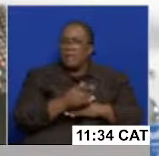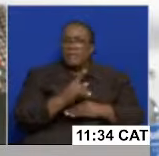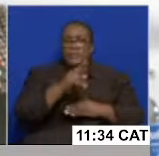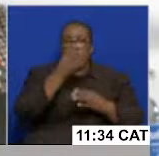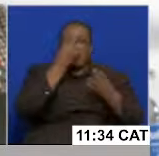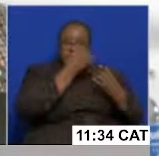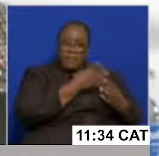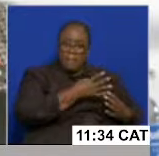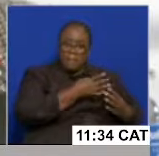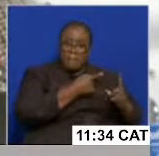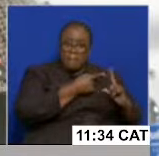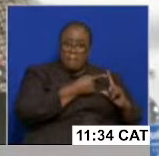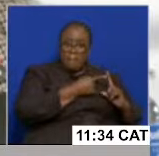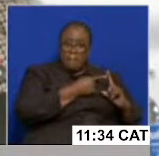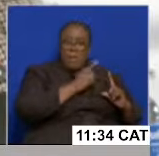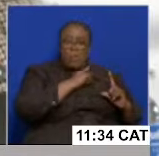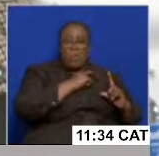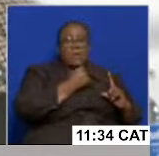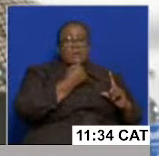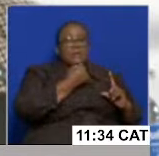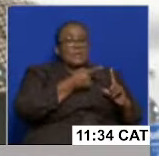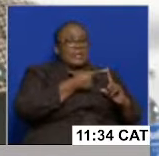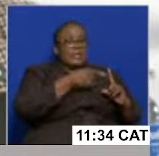was not present at that meeting in Geraldine?